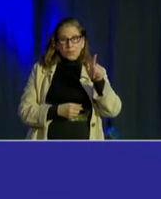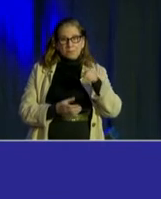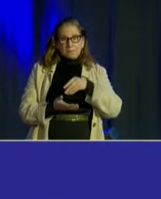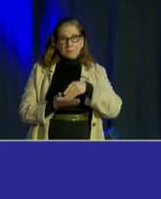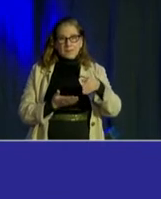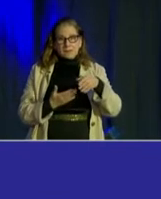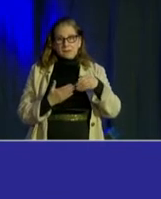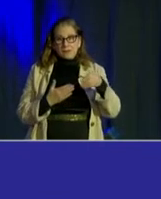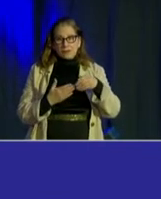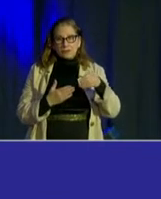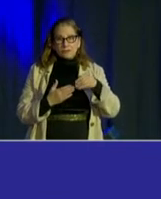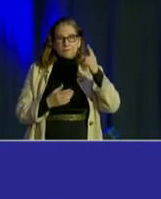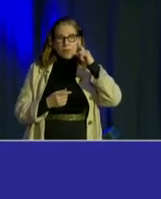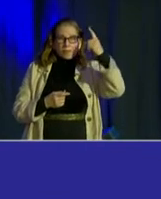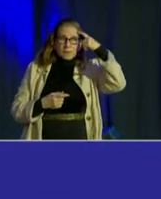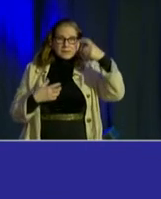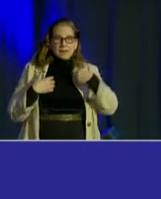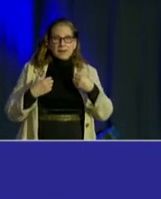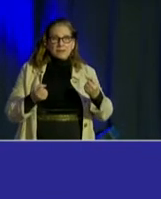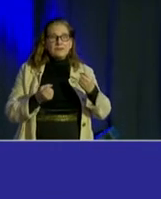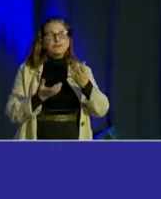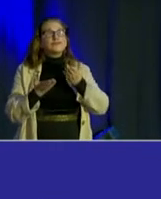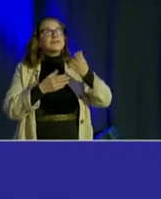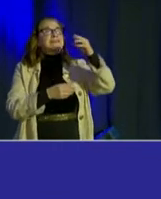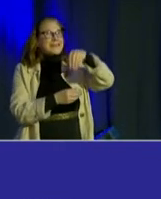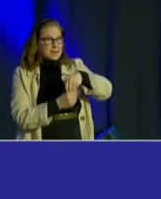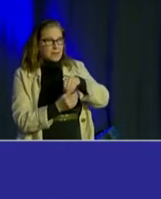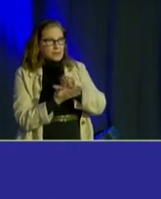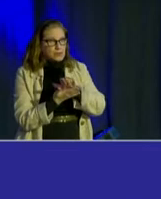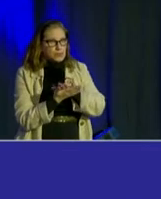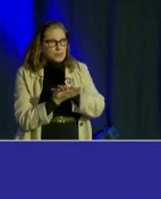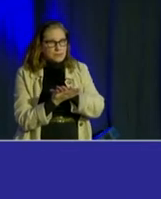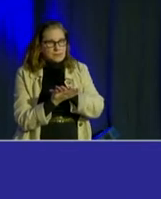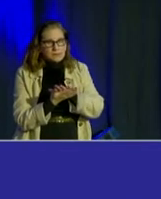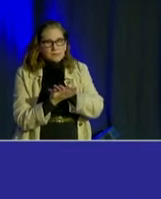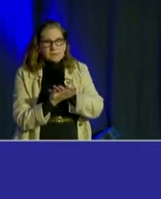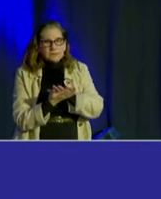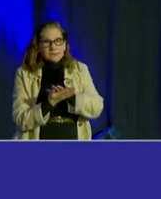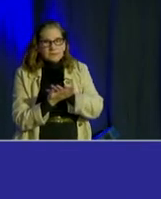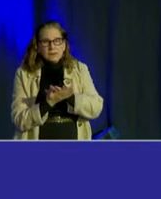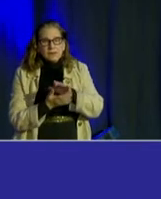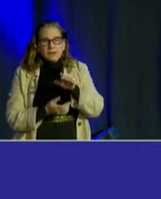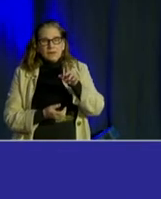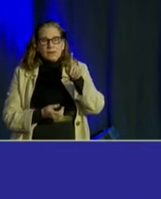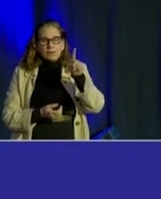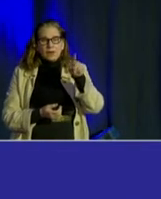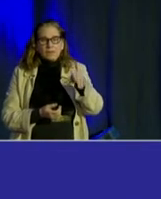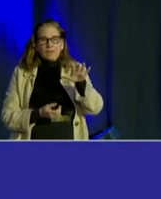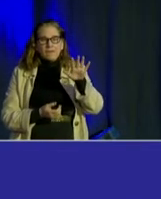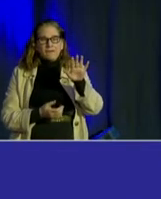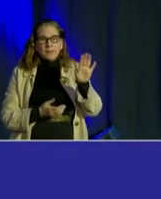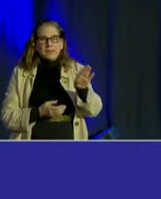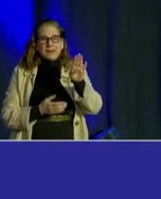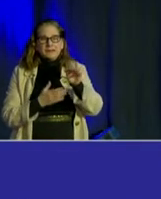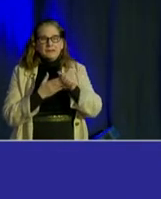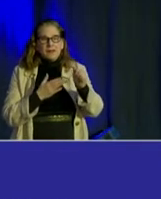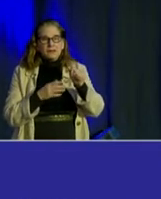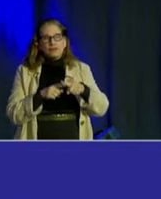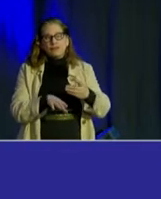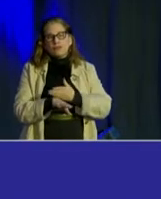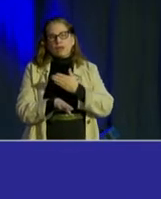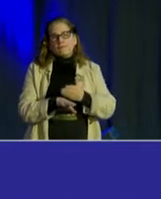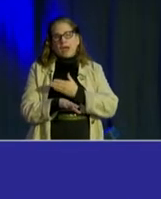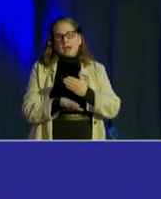schools. And it included $1.5 billion for the ongoing renovation and modernization of our